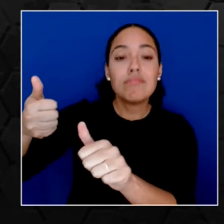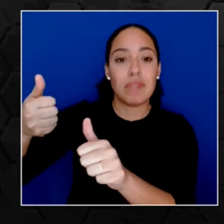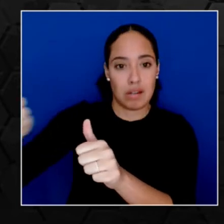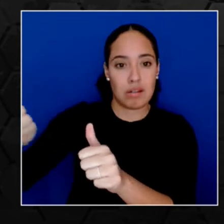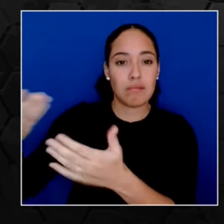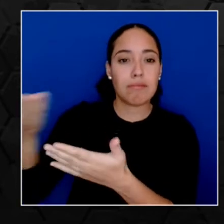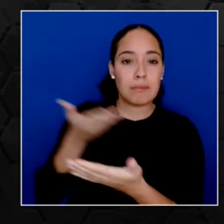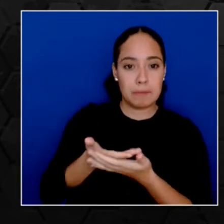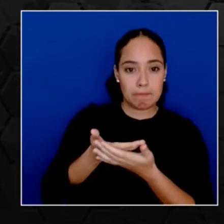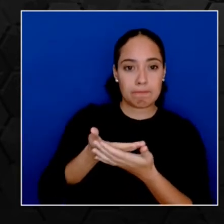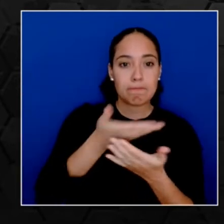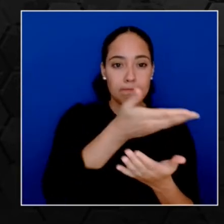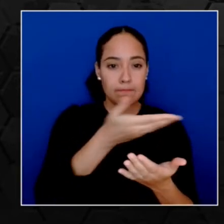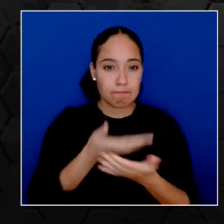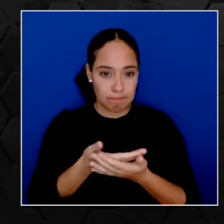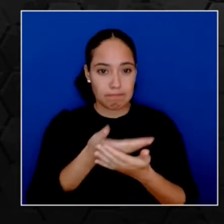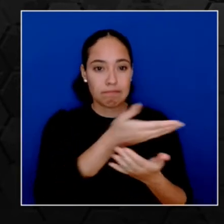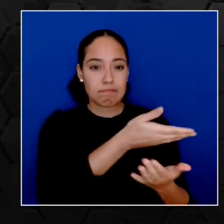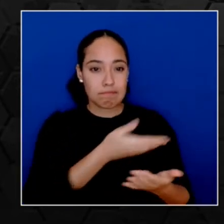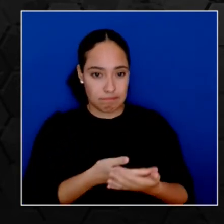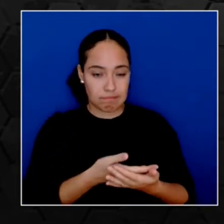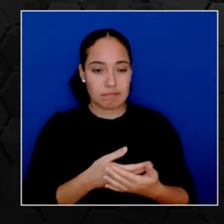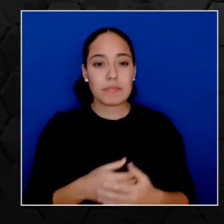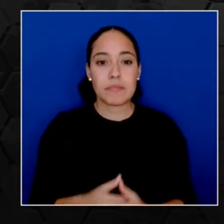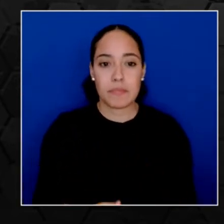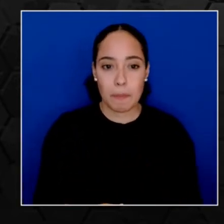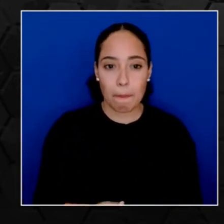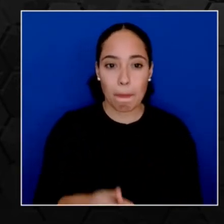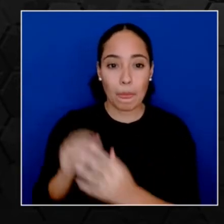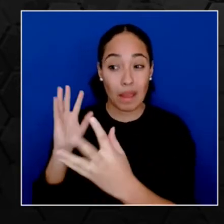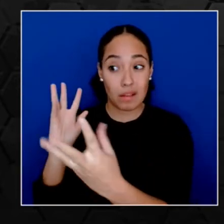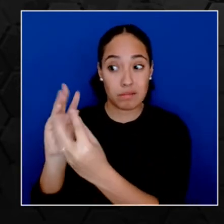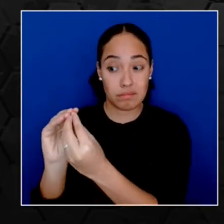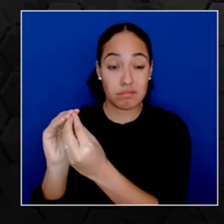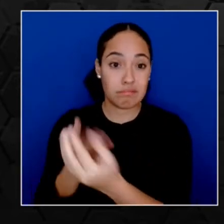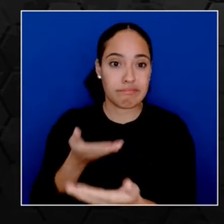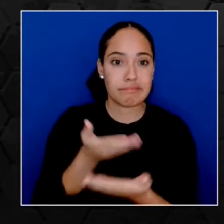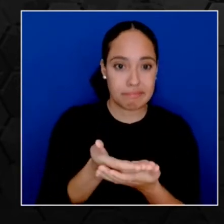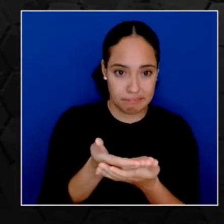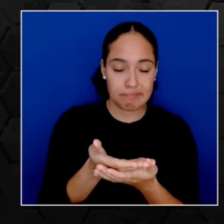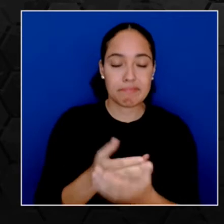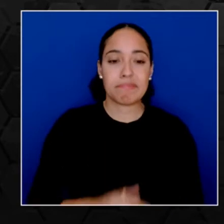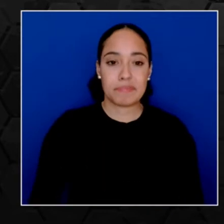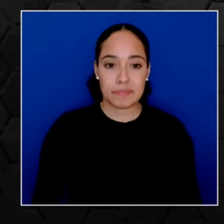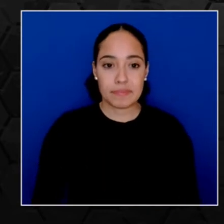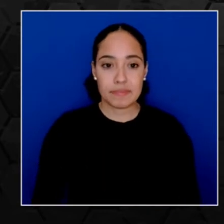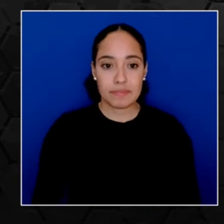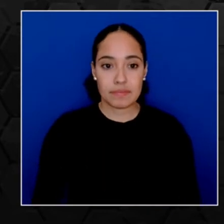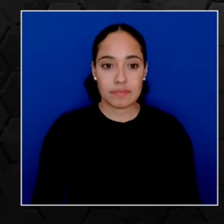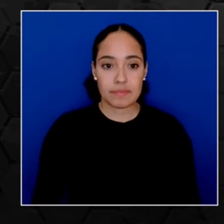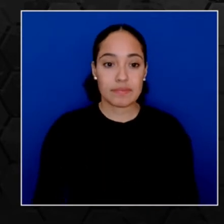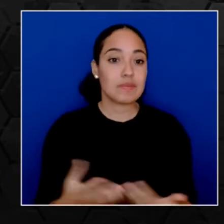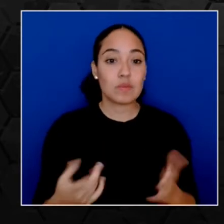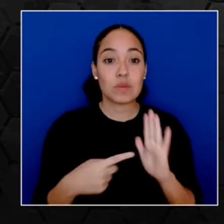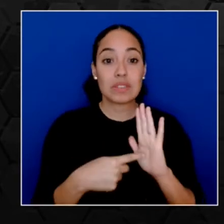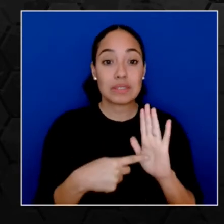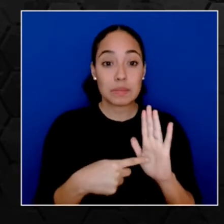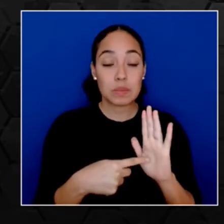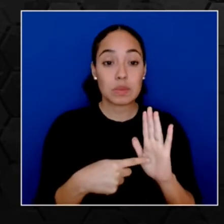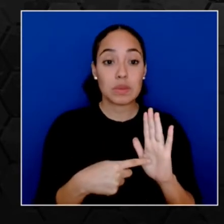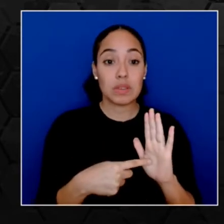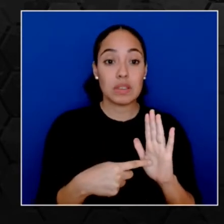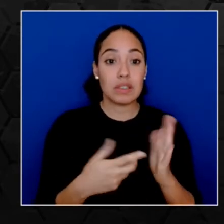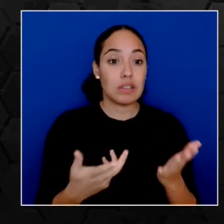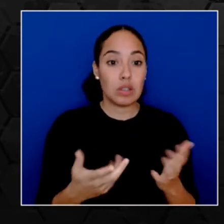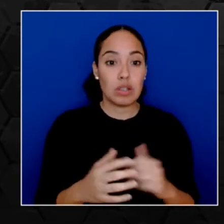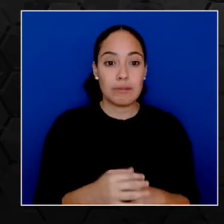from our choices and also from other data, and based on that it will be giving out recommendations. So like here, like we can have different kind of filtering,